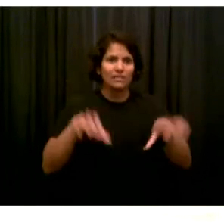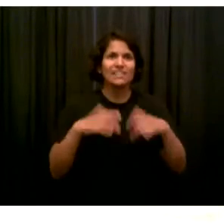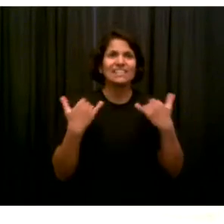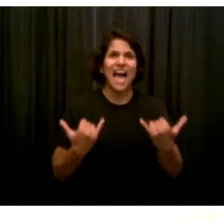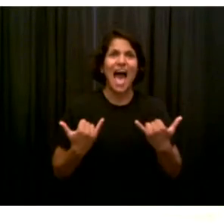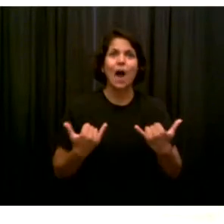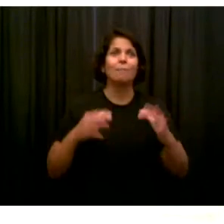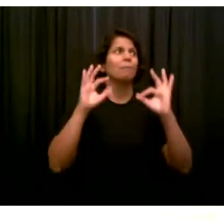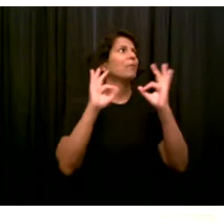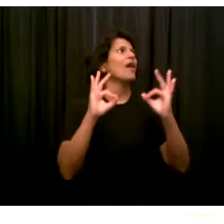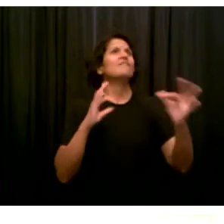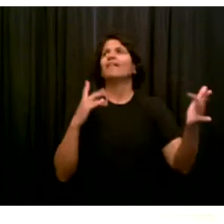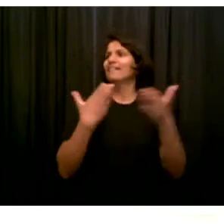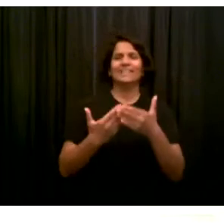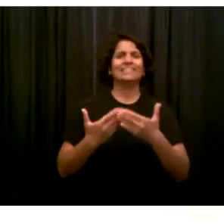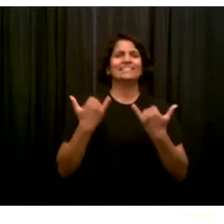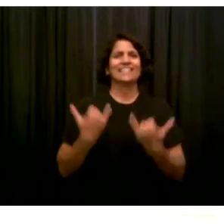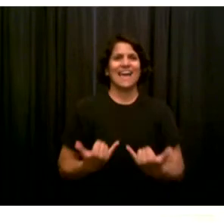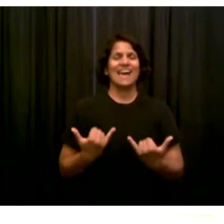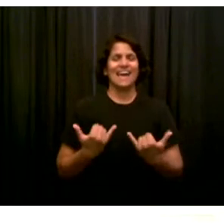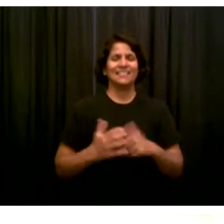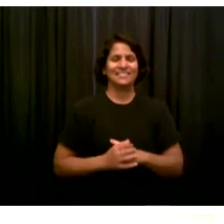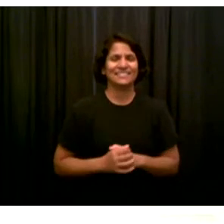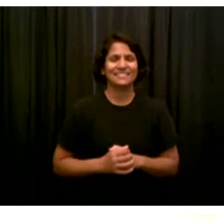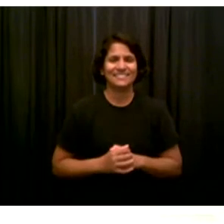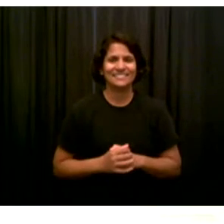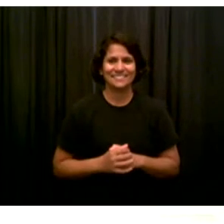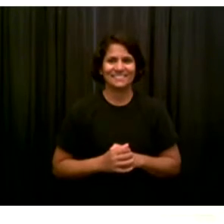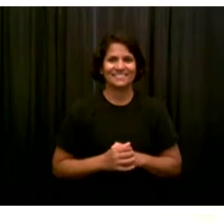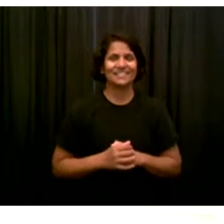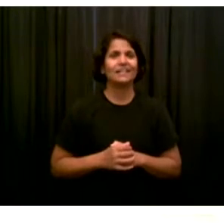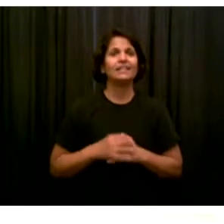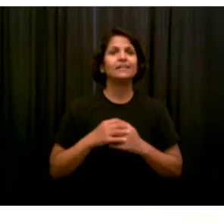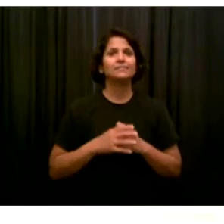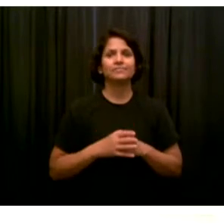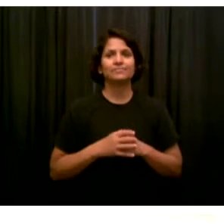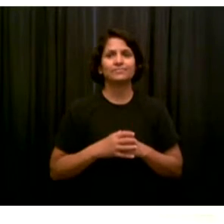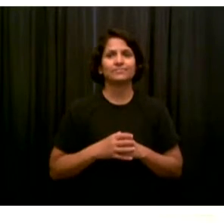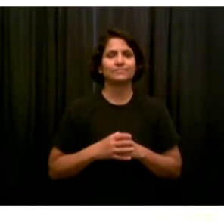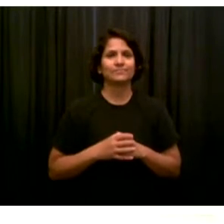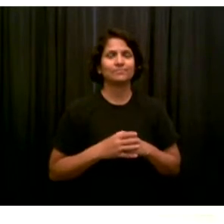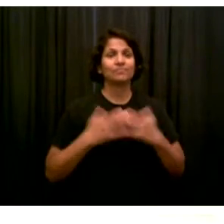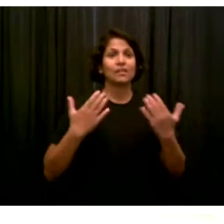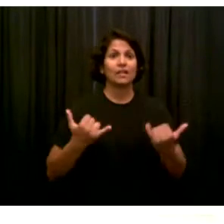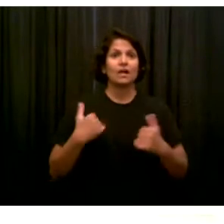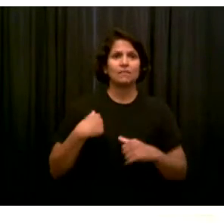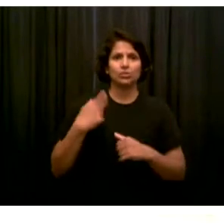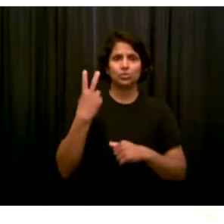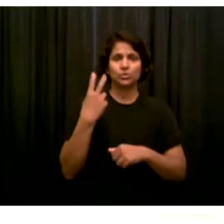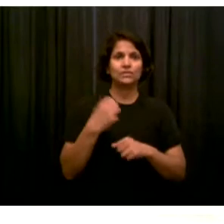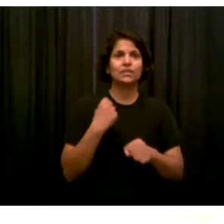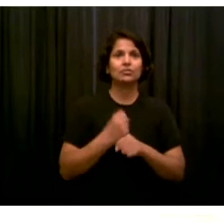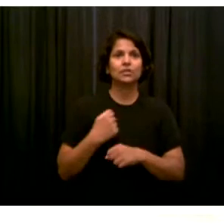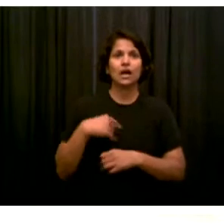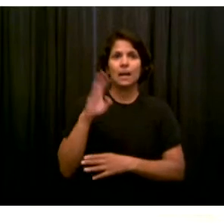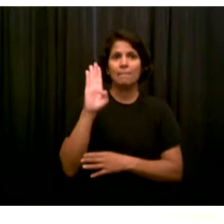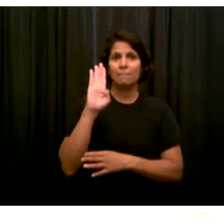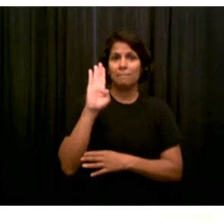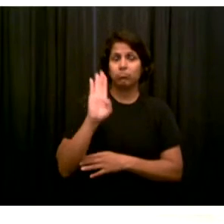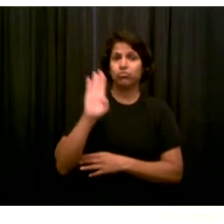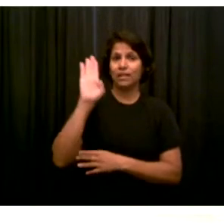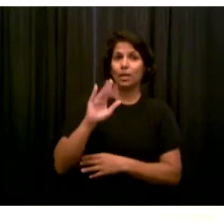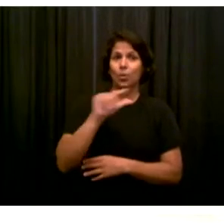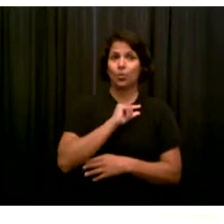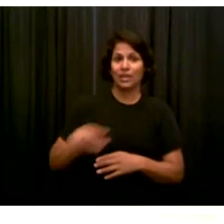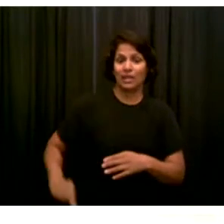that one of the things the panel determined way back when was that we didn't want just shiny